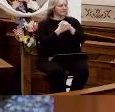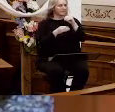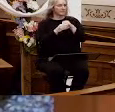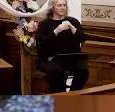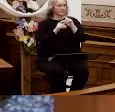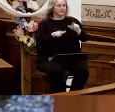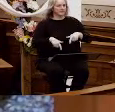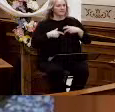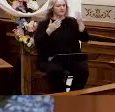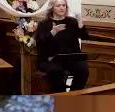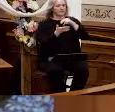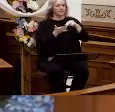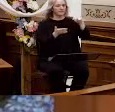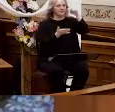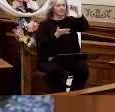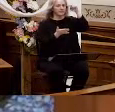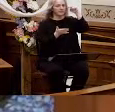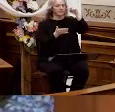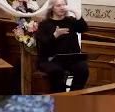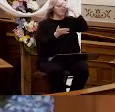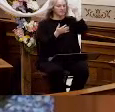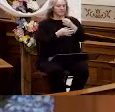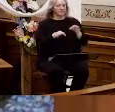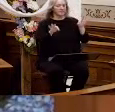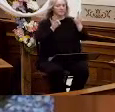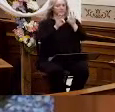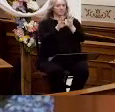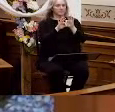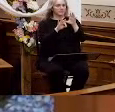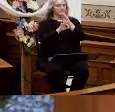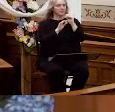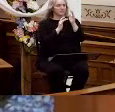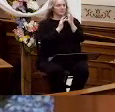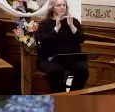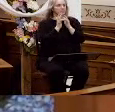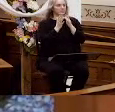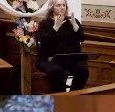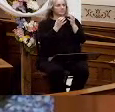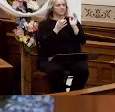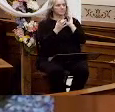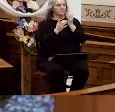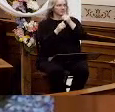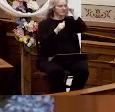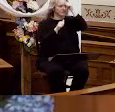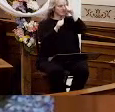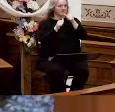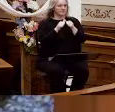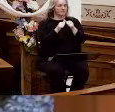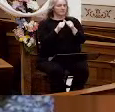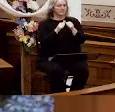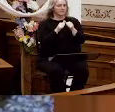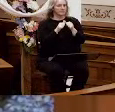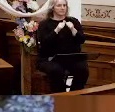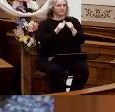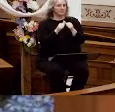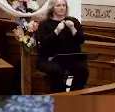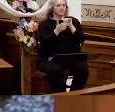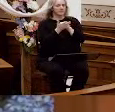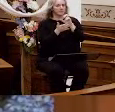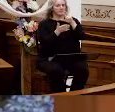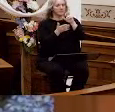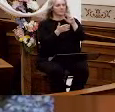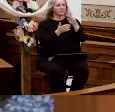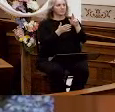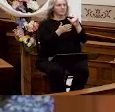and Jesus wants us to remember that every time we taste bread and wine, that he is the one who provides all